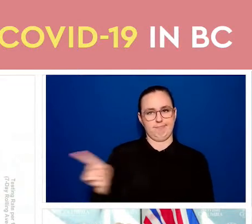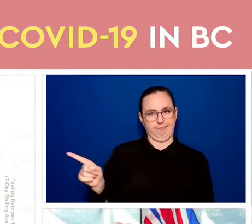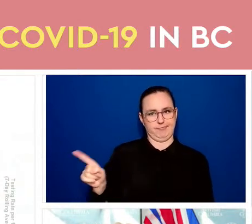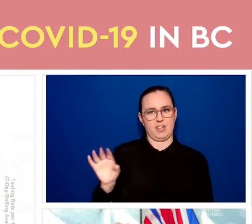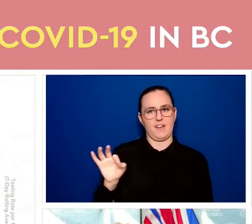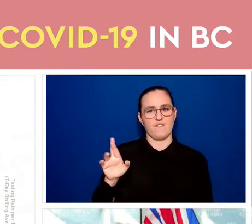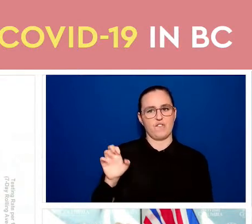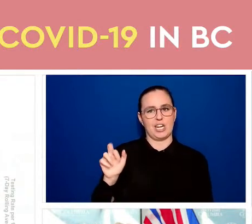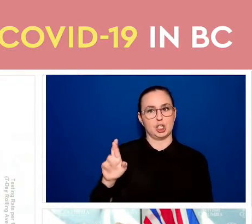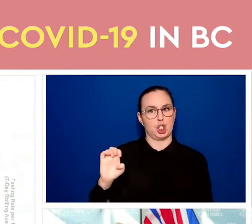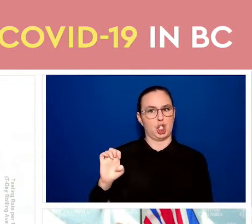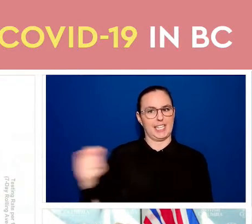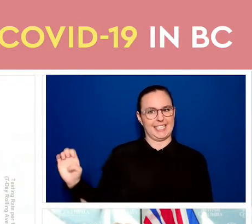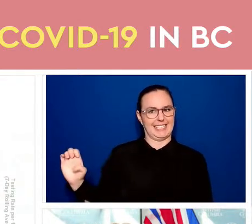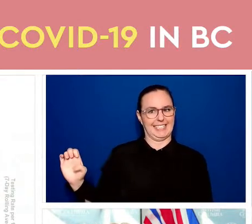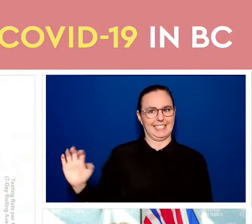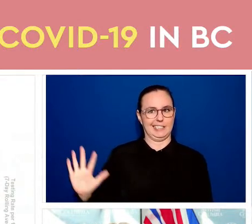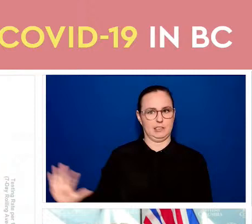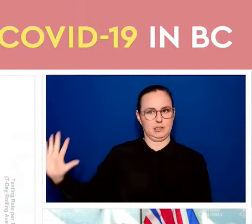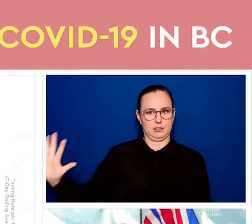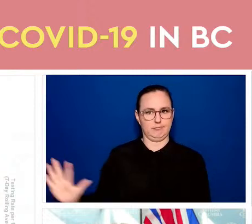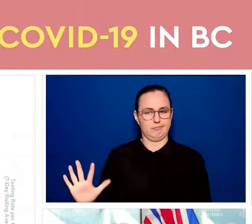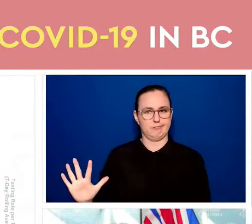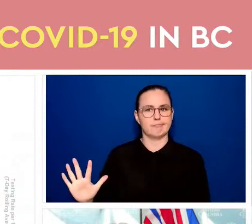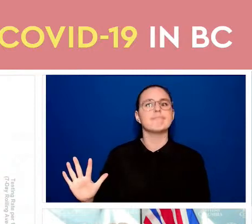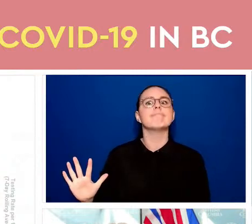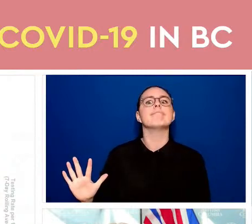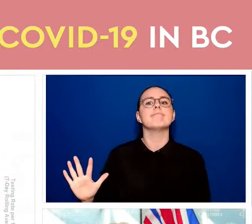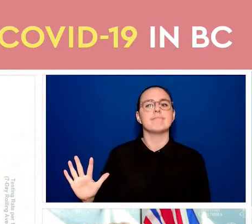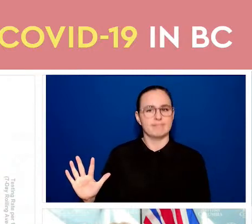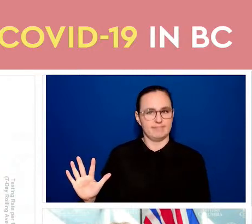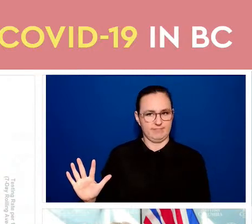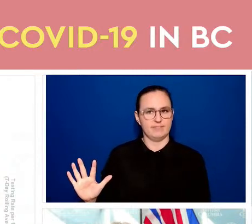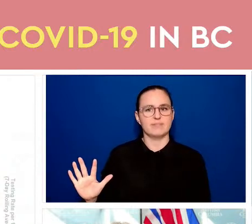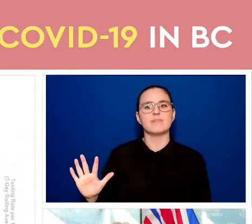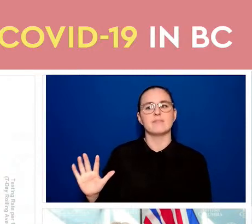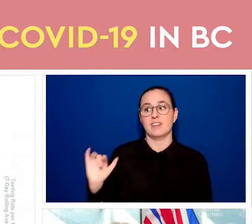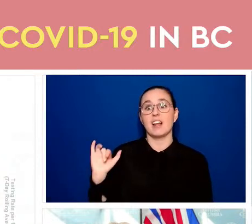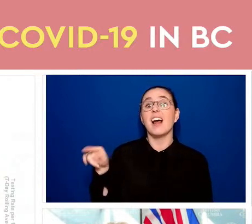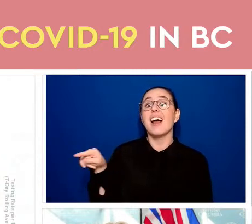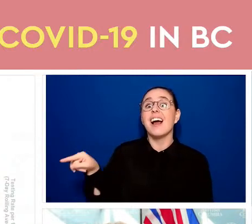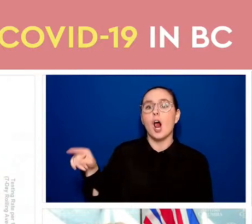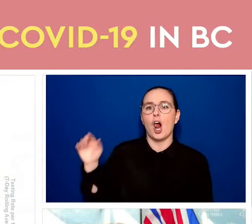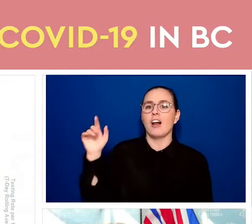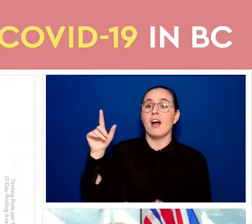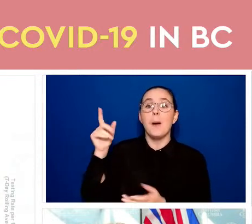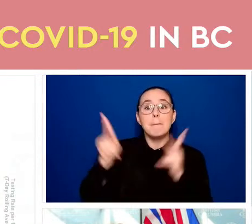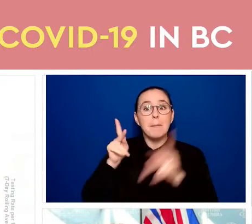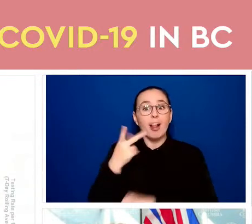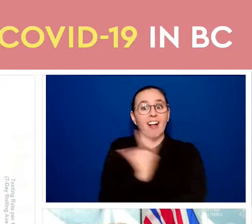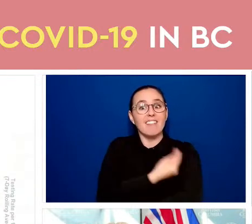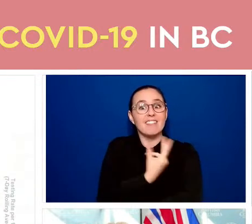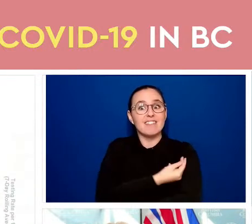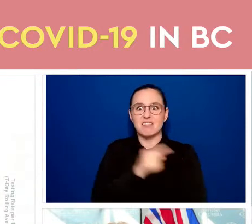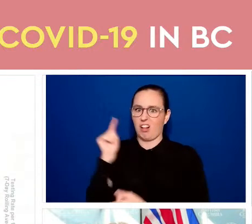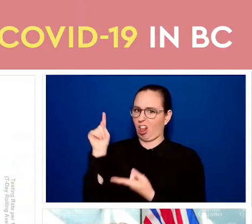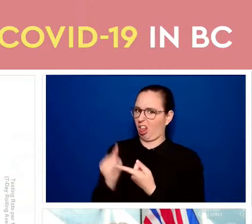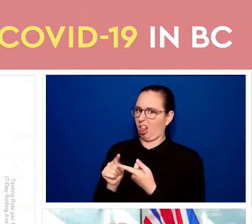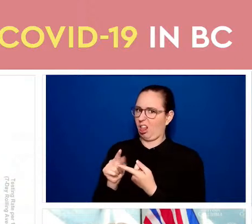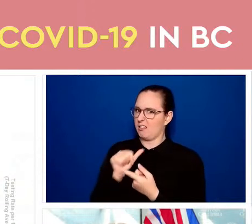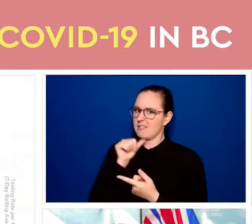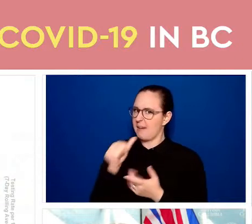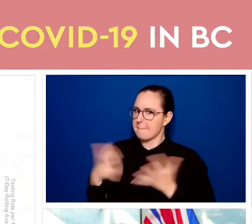this is the area of Fraser Health where we have the lowest immunization rates in many communities and where we're starting to see as